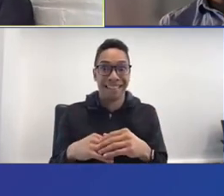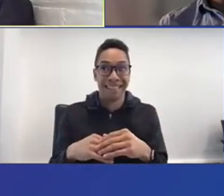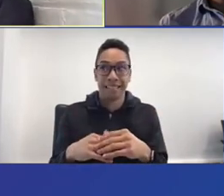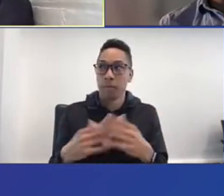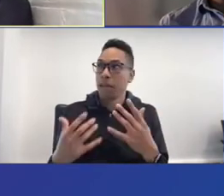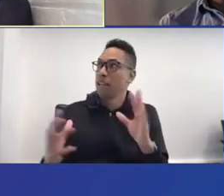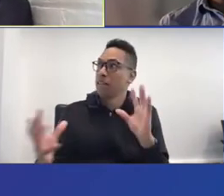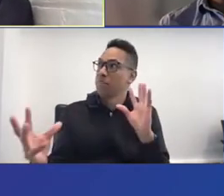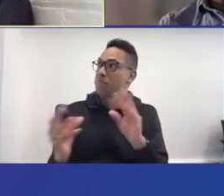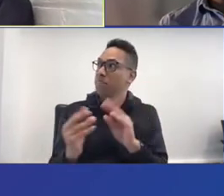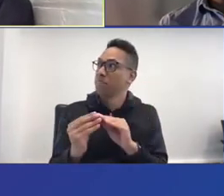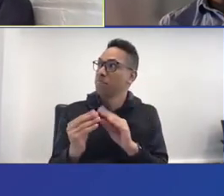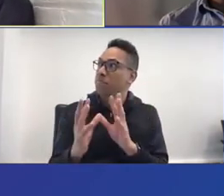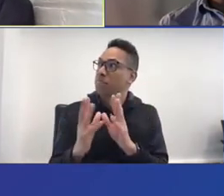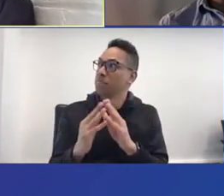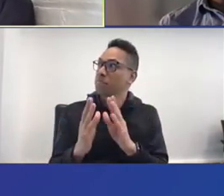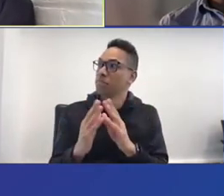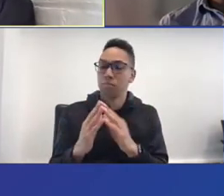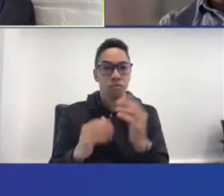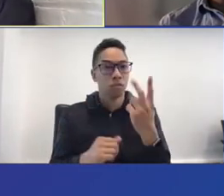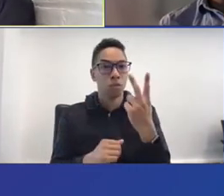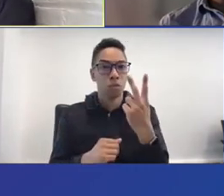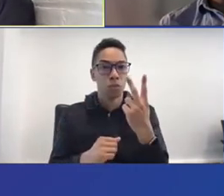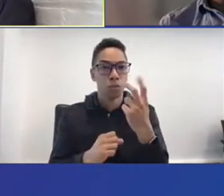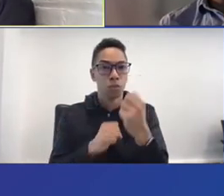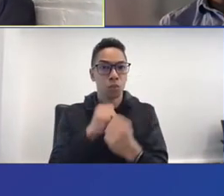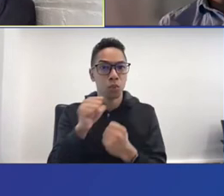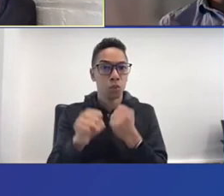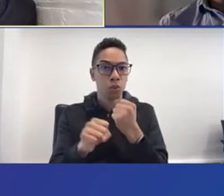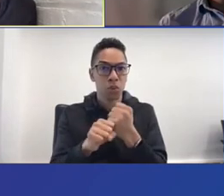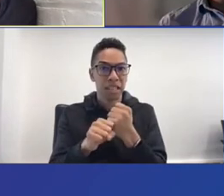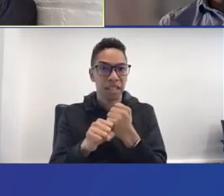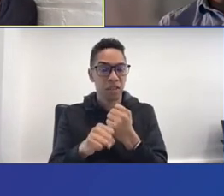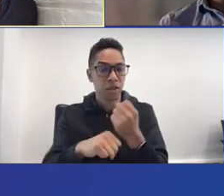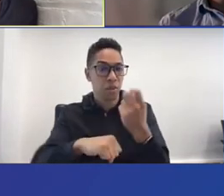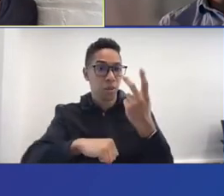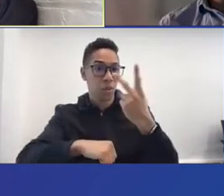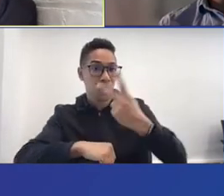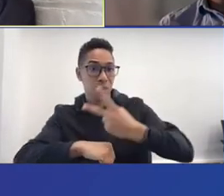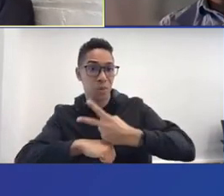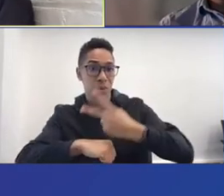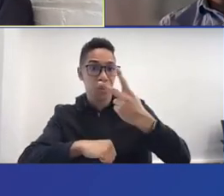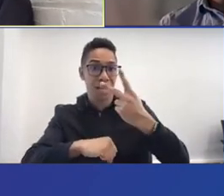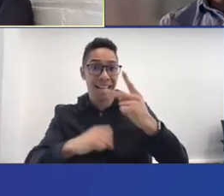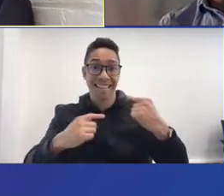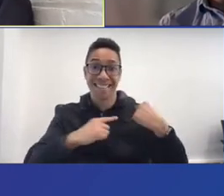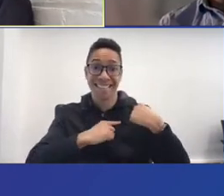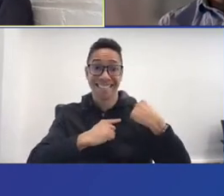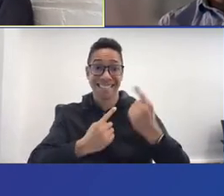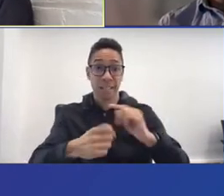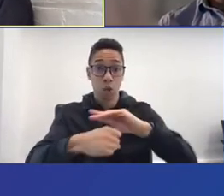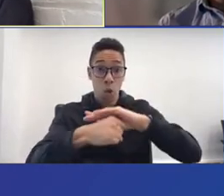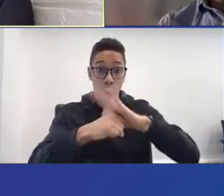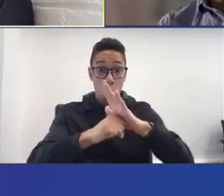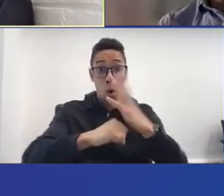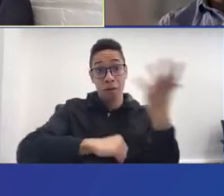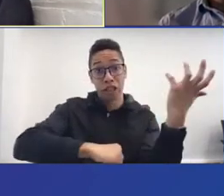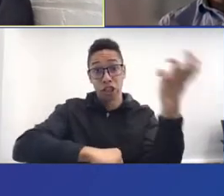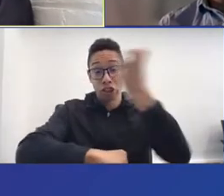what exactly 2 years and like 2 to 3 days since the beginning of lockdowns.